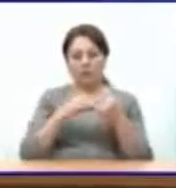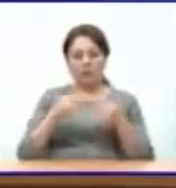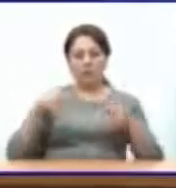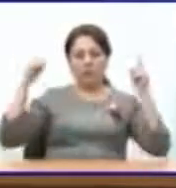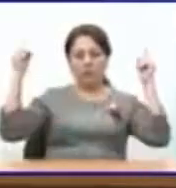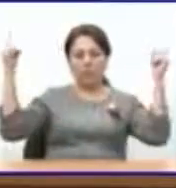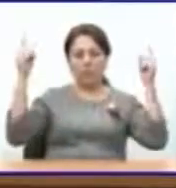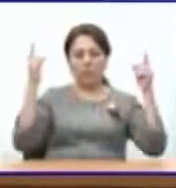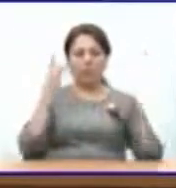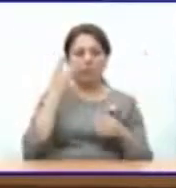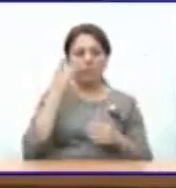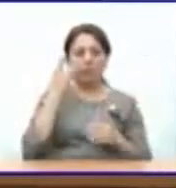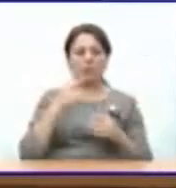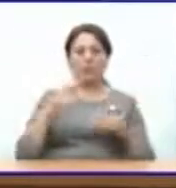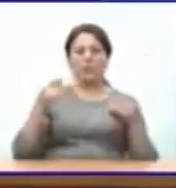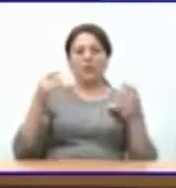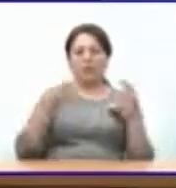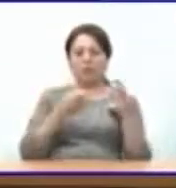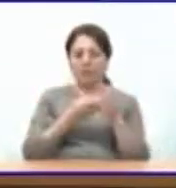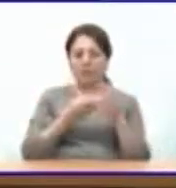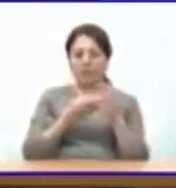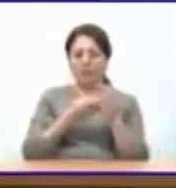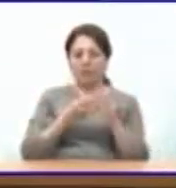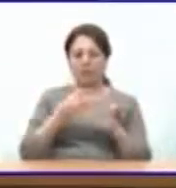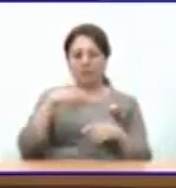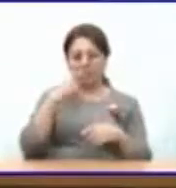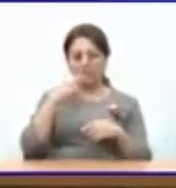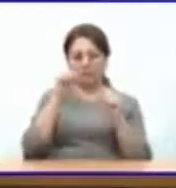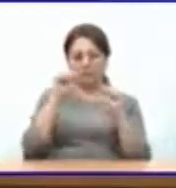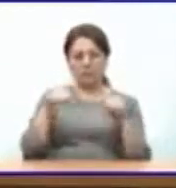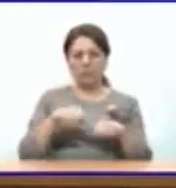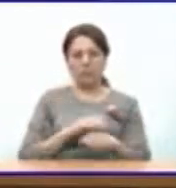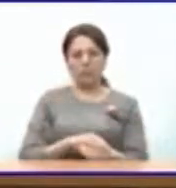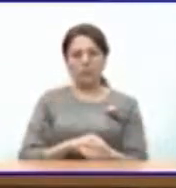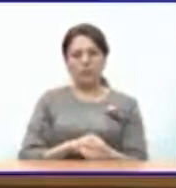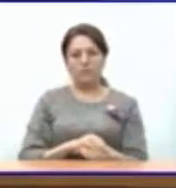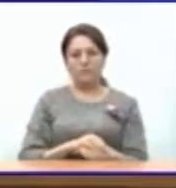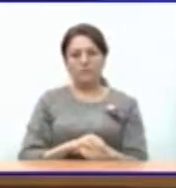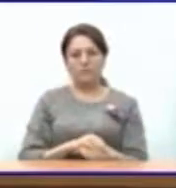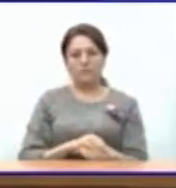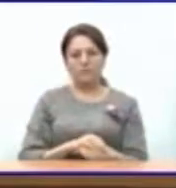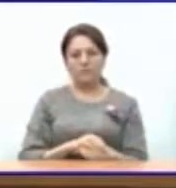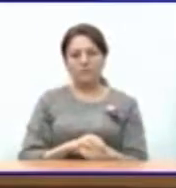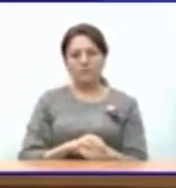ulkan doimiy magnit deb olishimiz mumkin ekan.